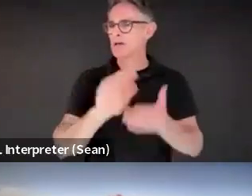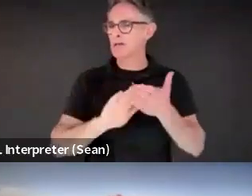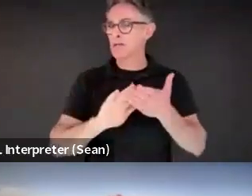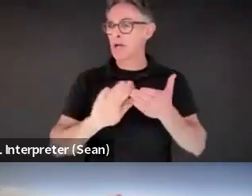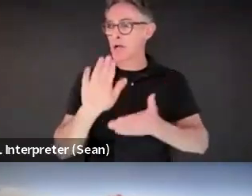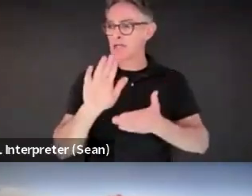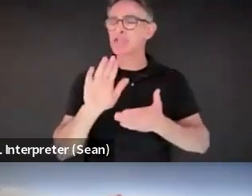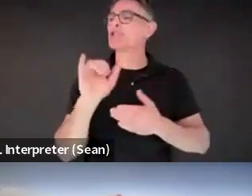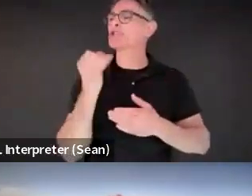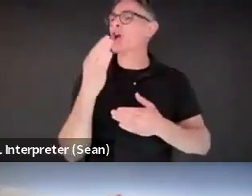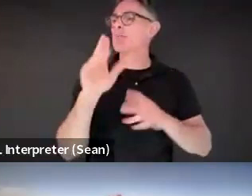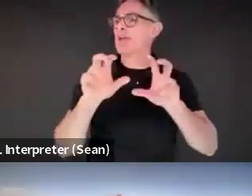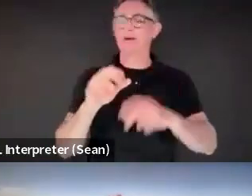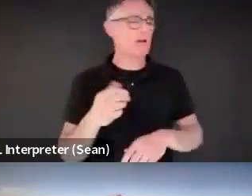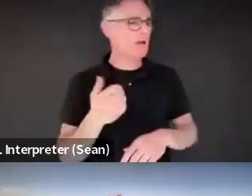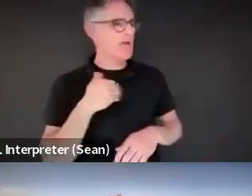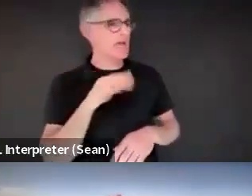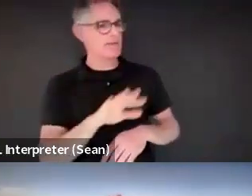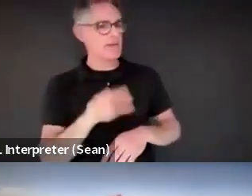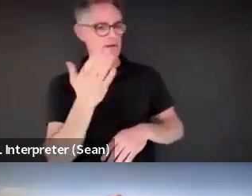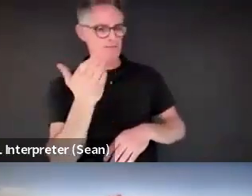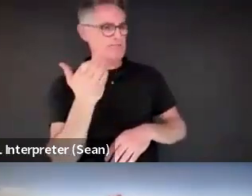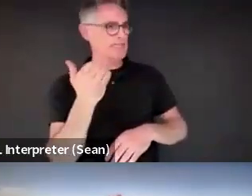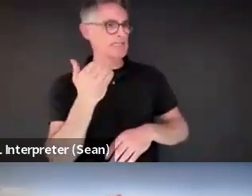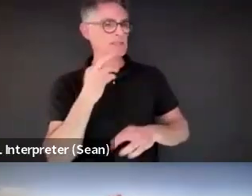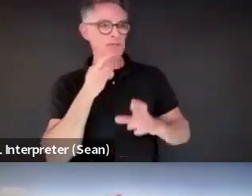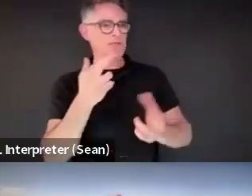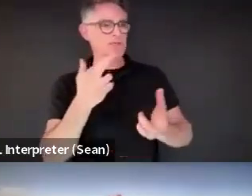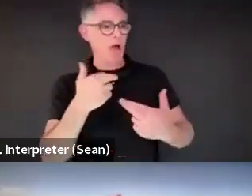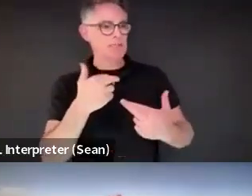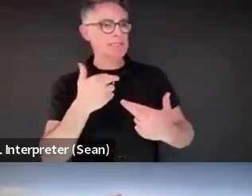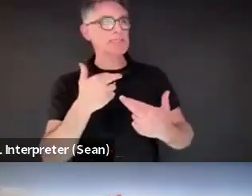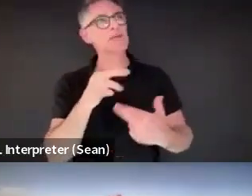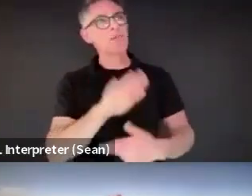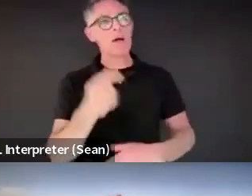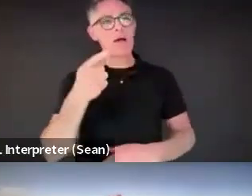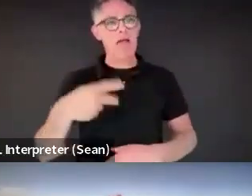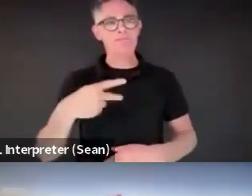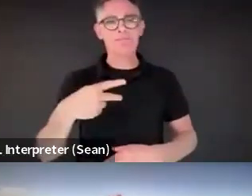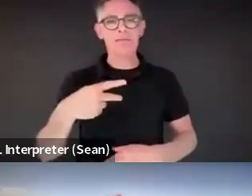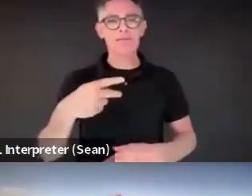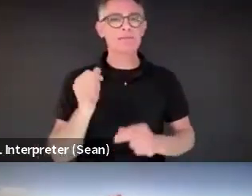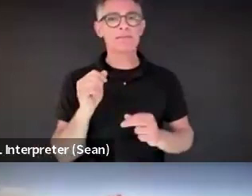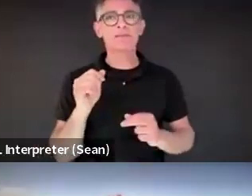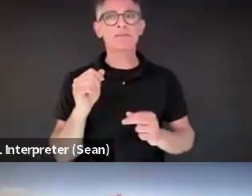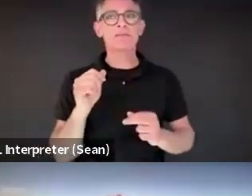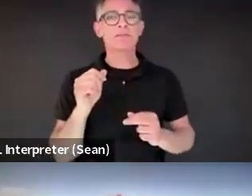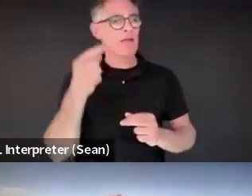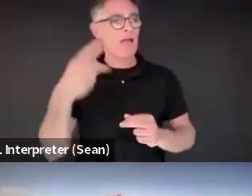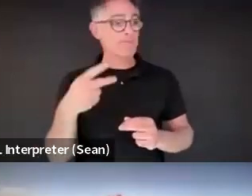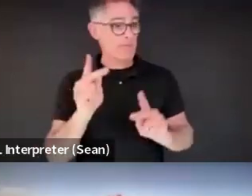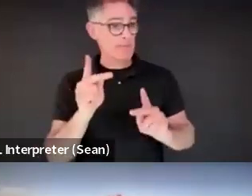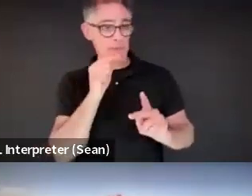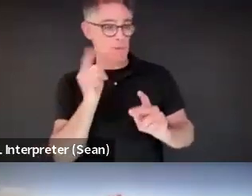We have about 15 responses. So I think about half of the people that